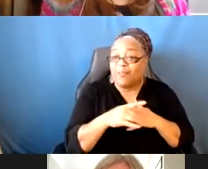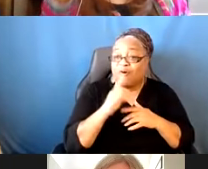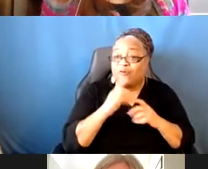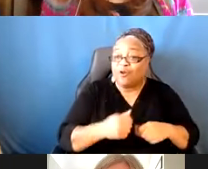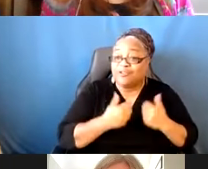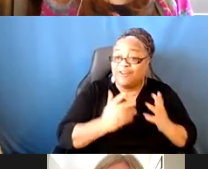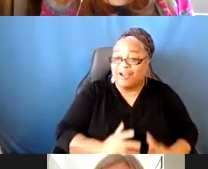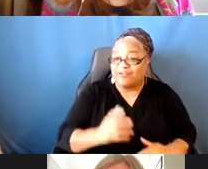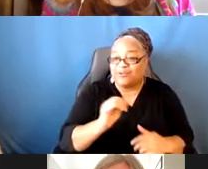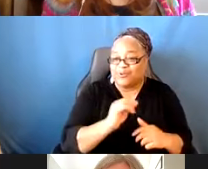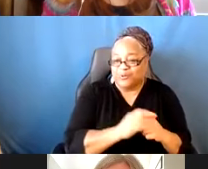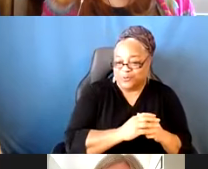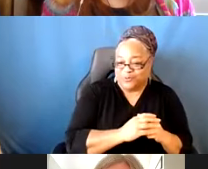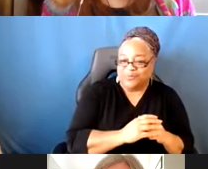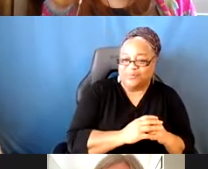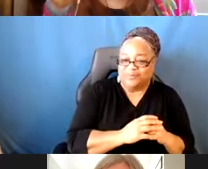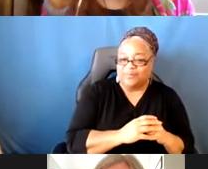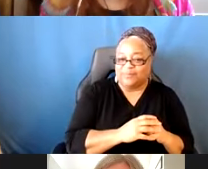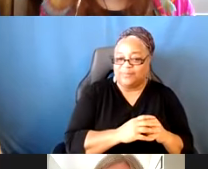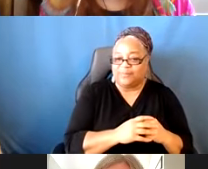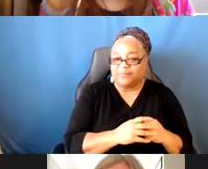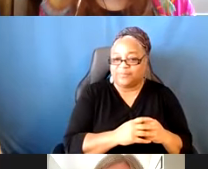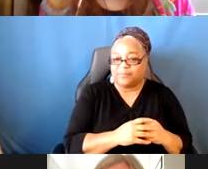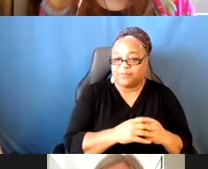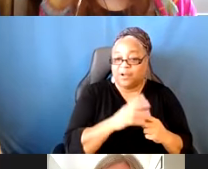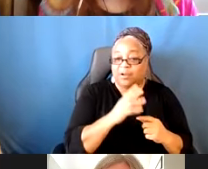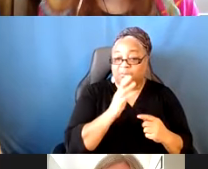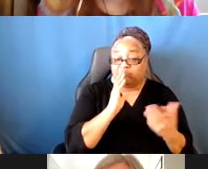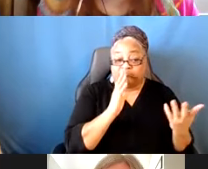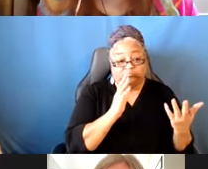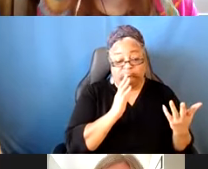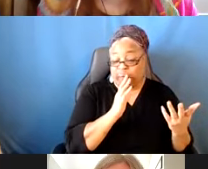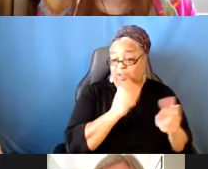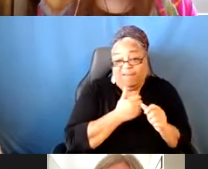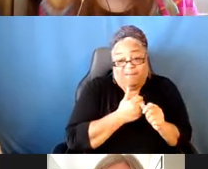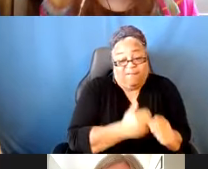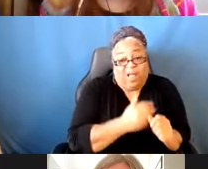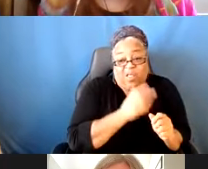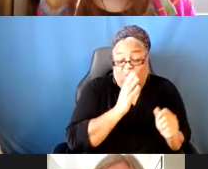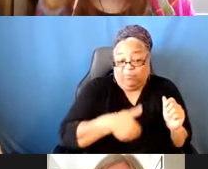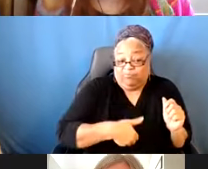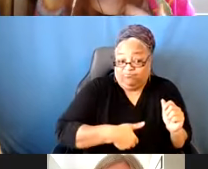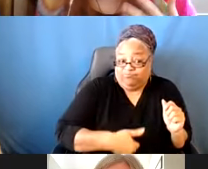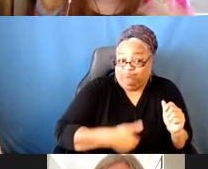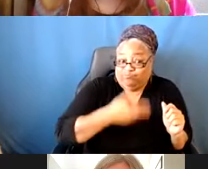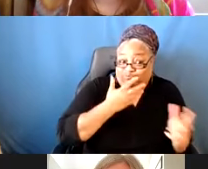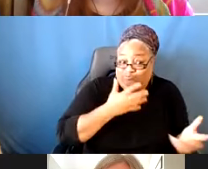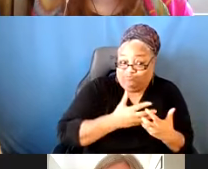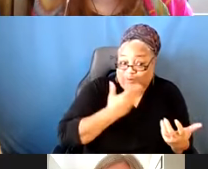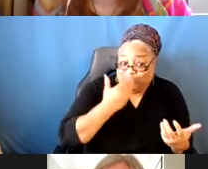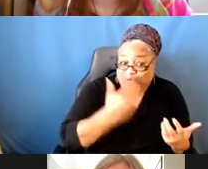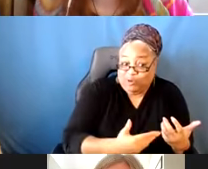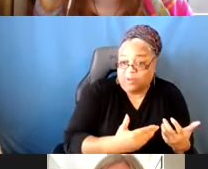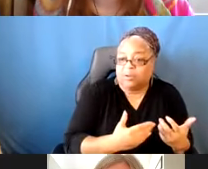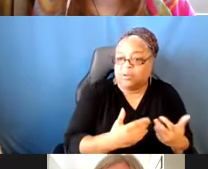working with. Just go with what feels good. Ignore the rest. Well, go with what feels good for the